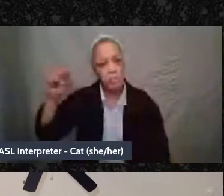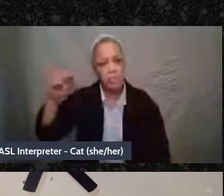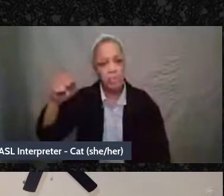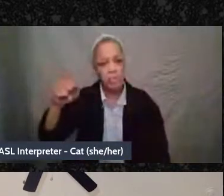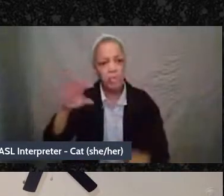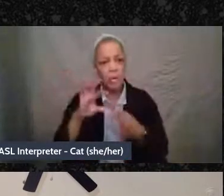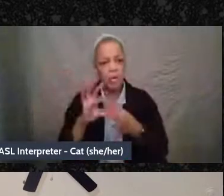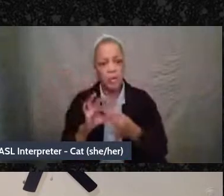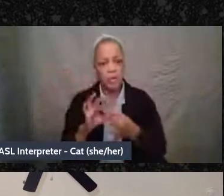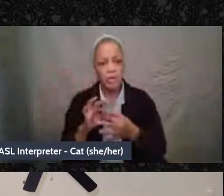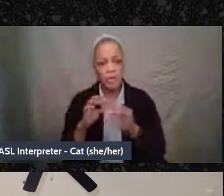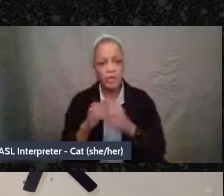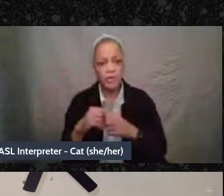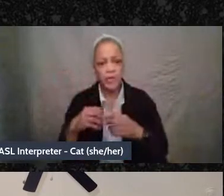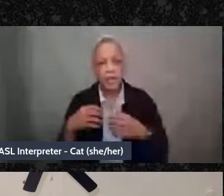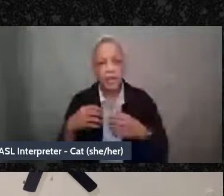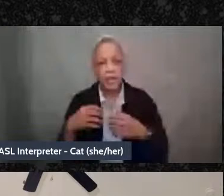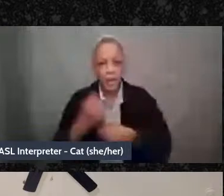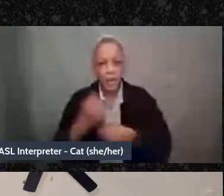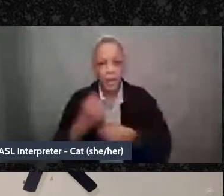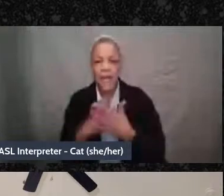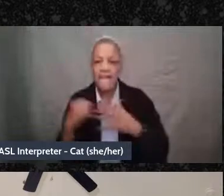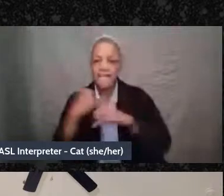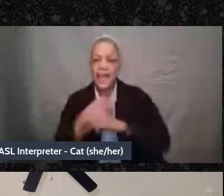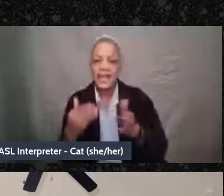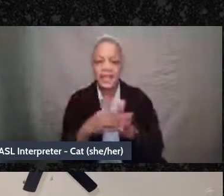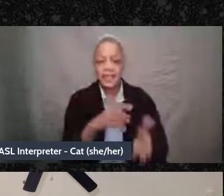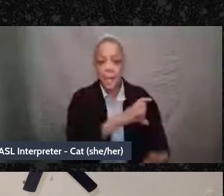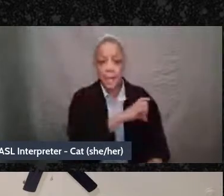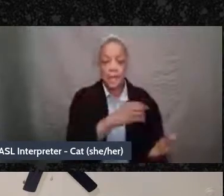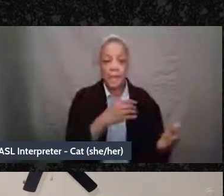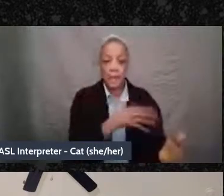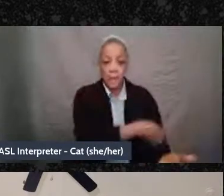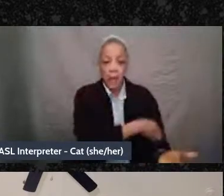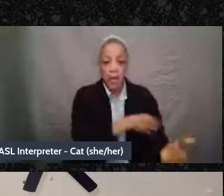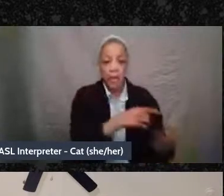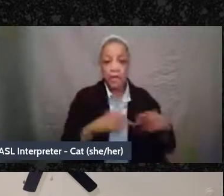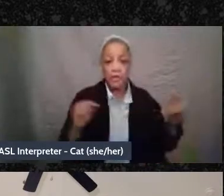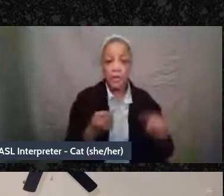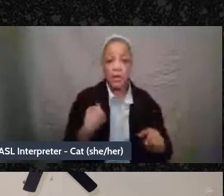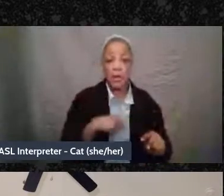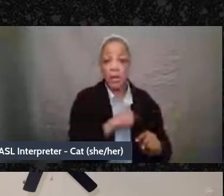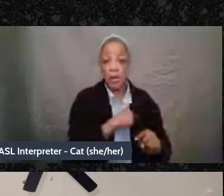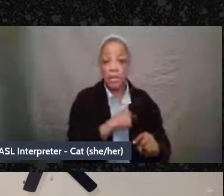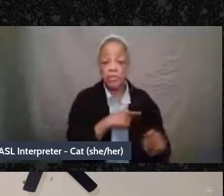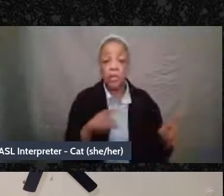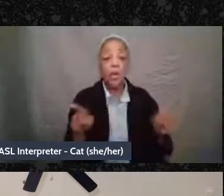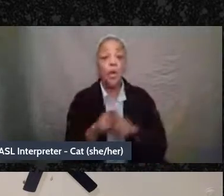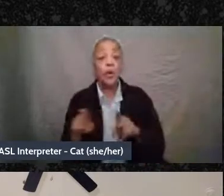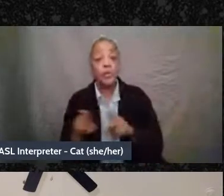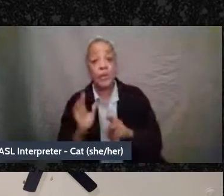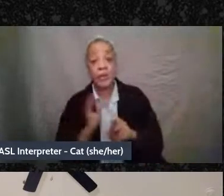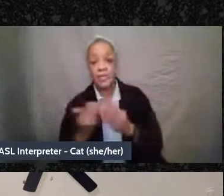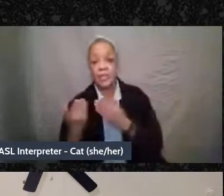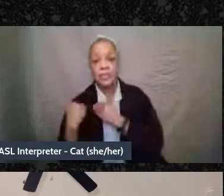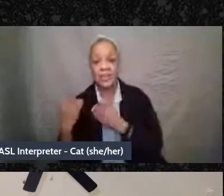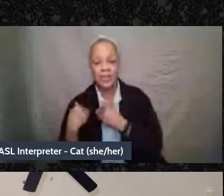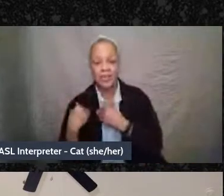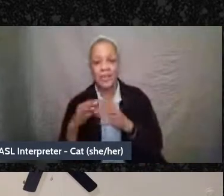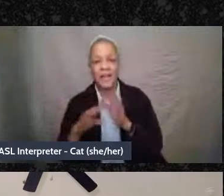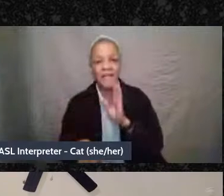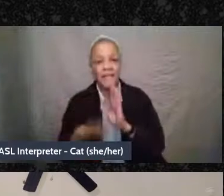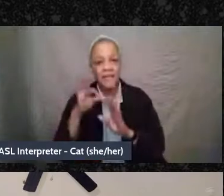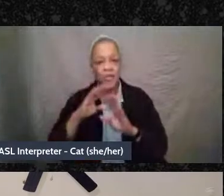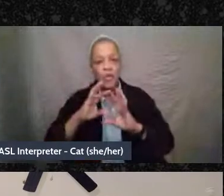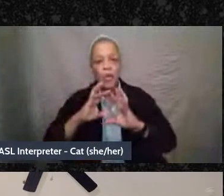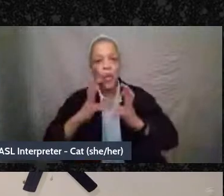for power and fighting the power of the things that are hurting us, but we also need to practice the world that we want to fill the space with the world that we